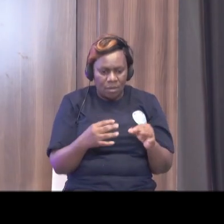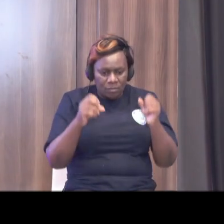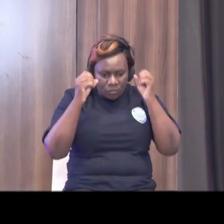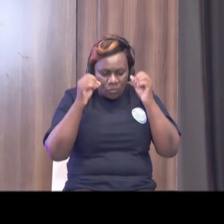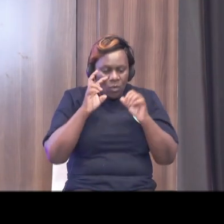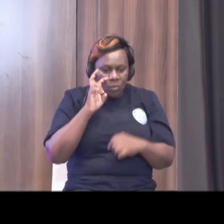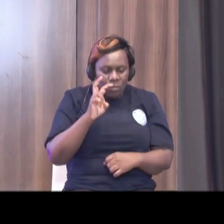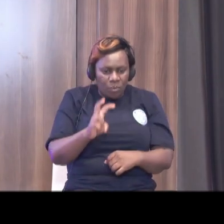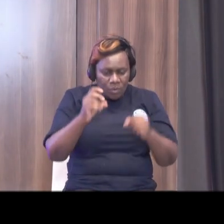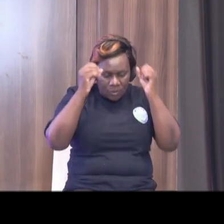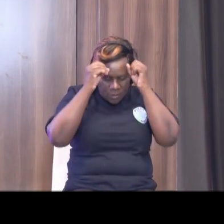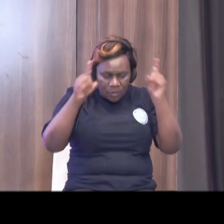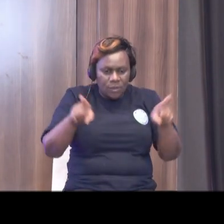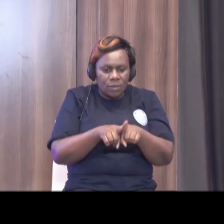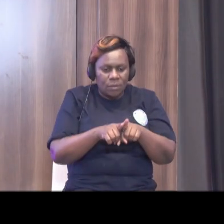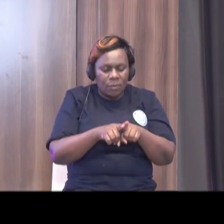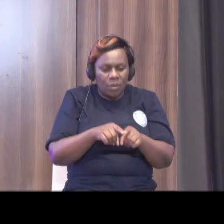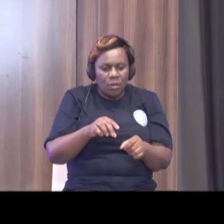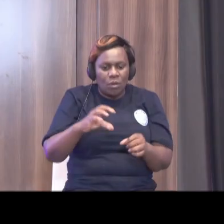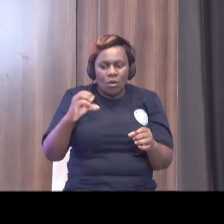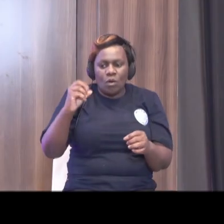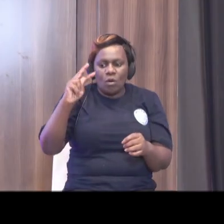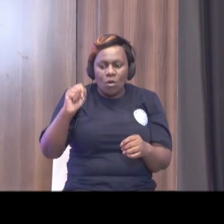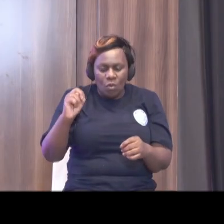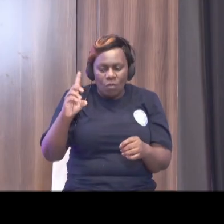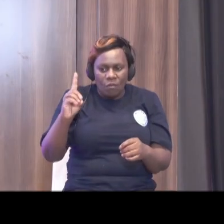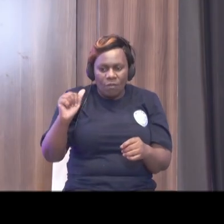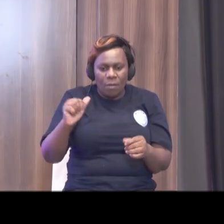observational study, and even though we could put covariates